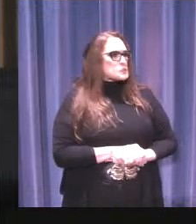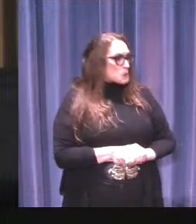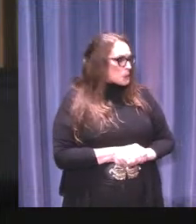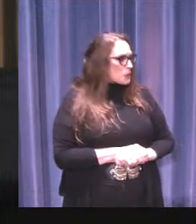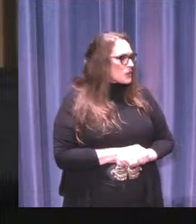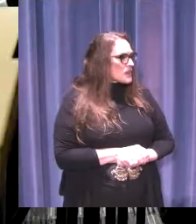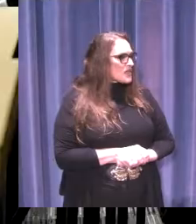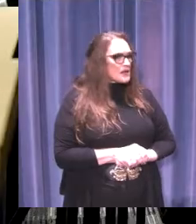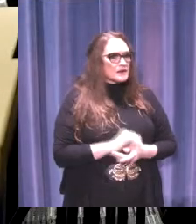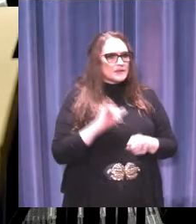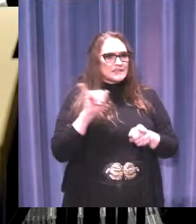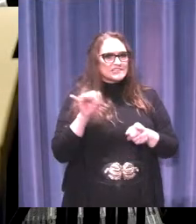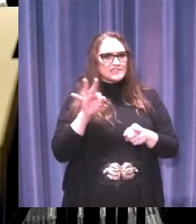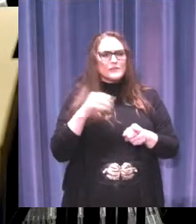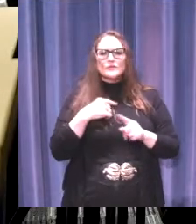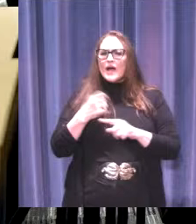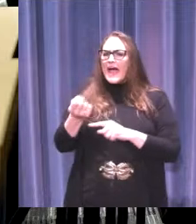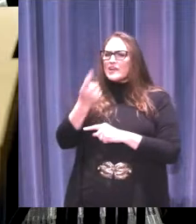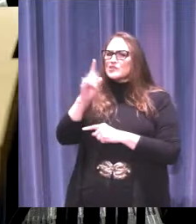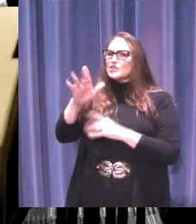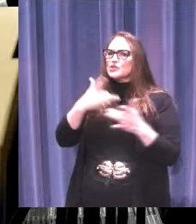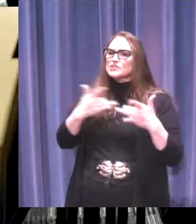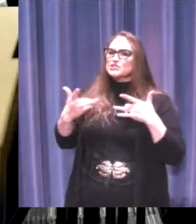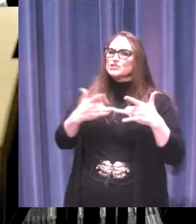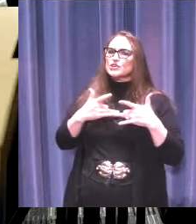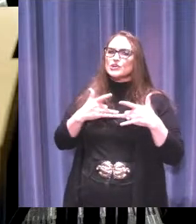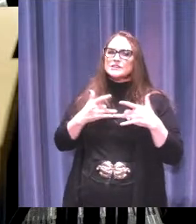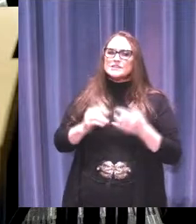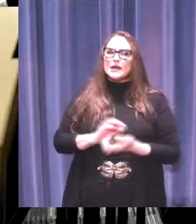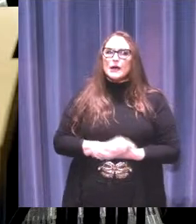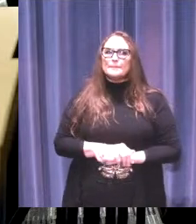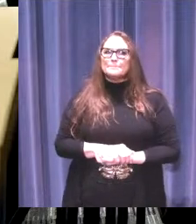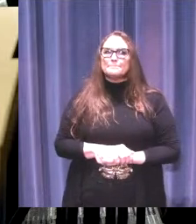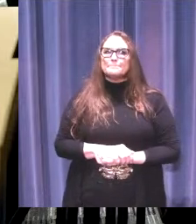Yes, Jeff. I understand your concerns.